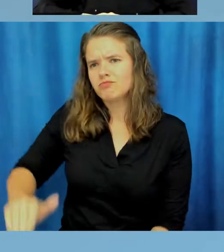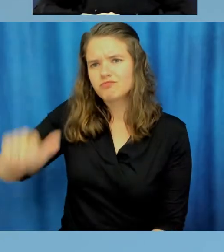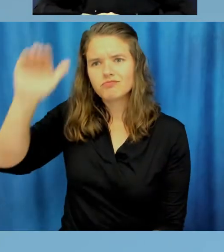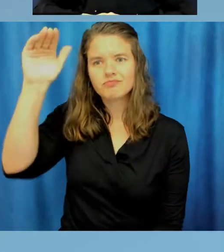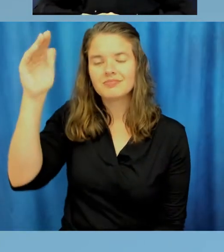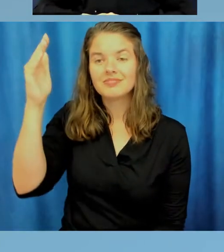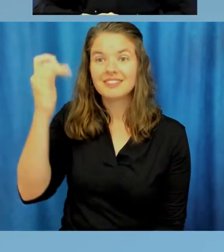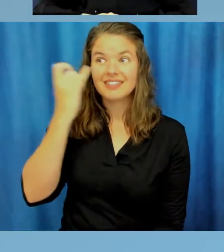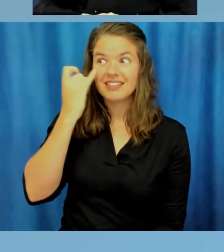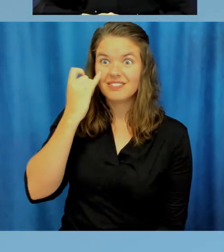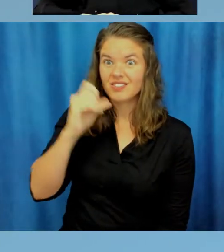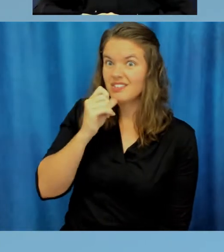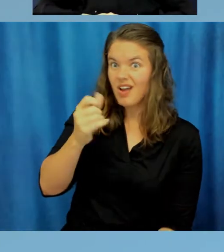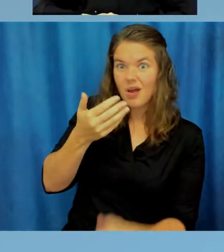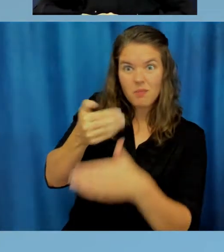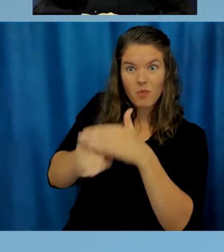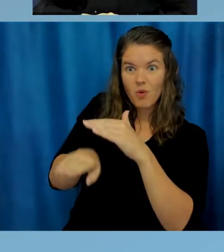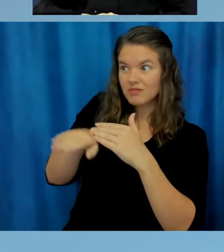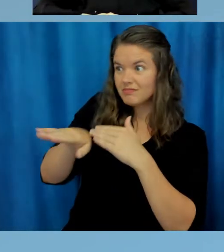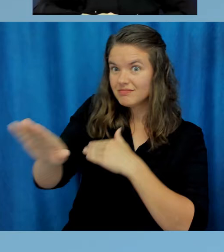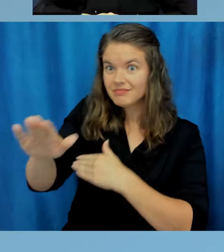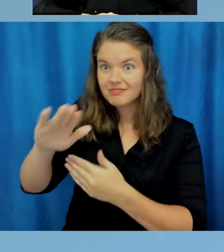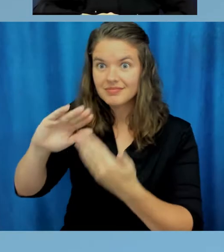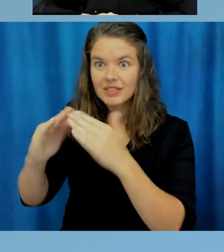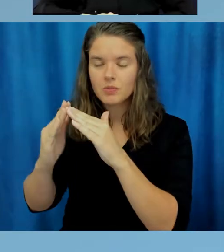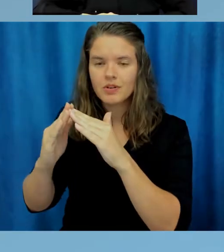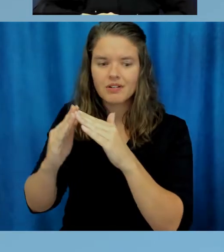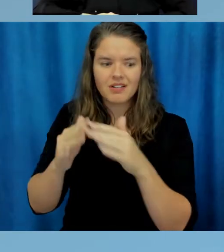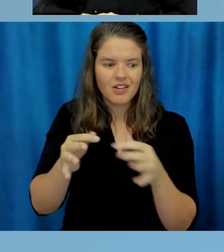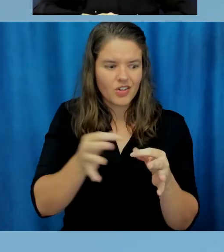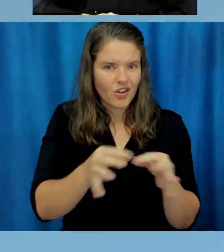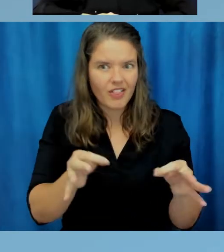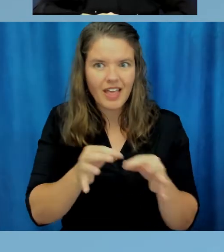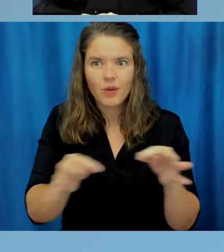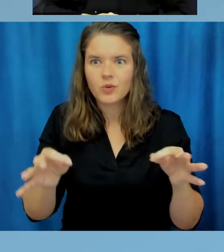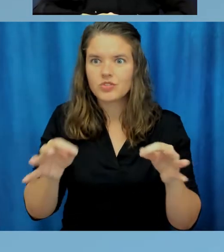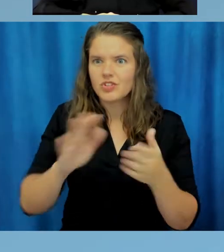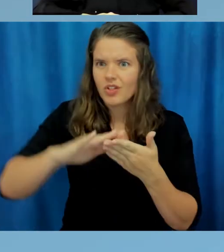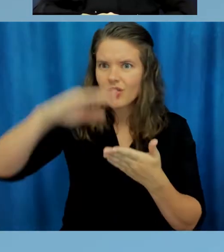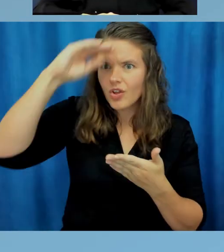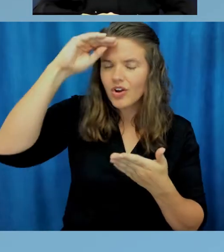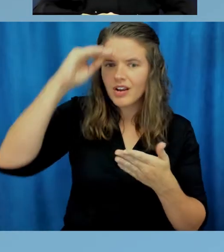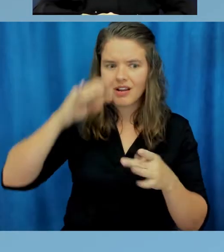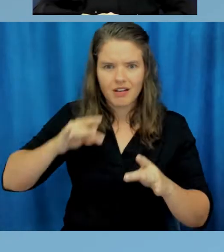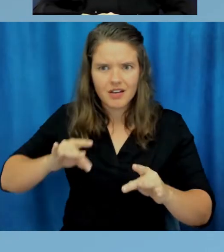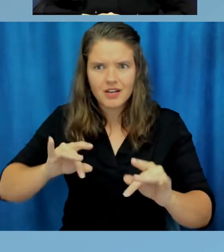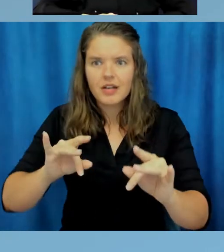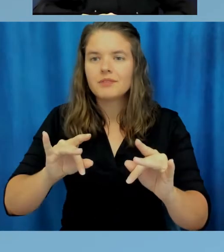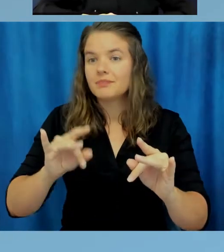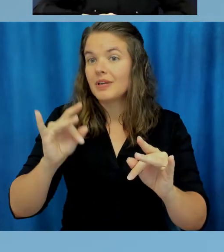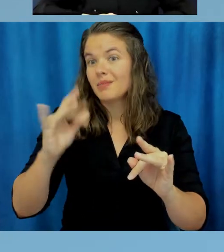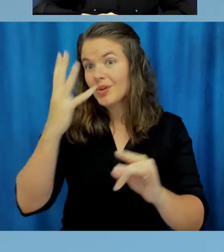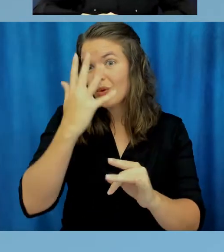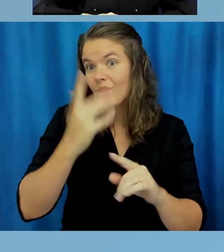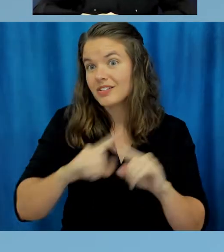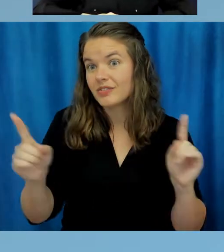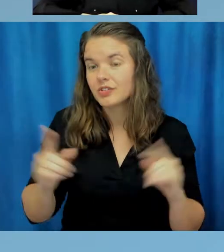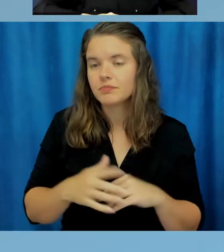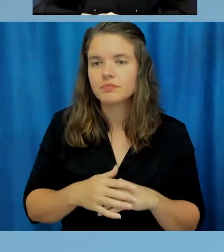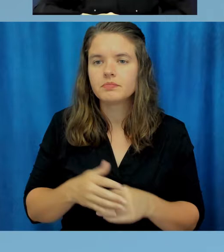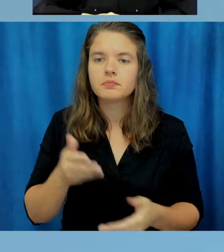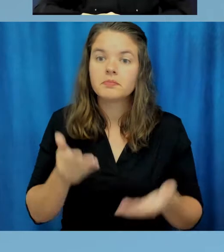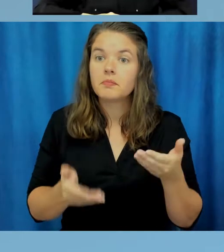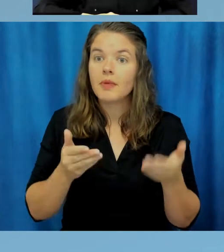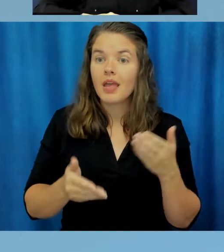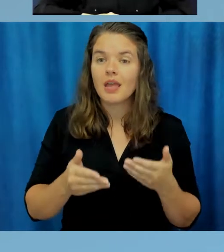your learning and your language acquisition, it might look a little different. Maybe you are sparked